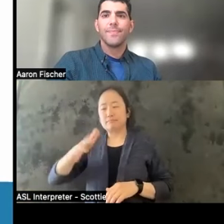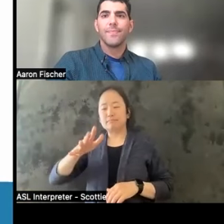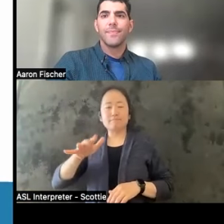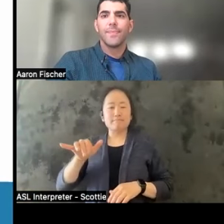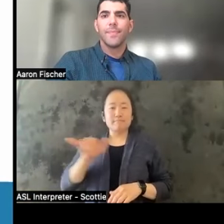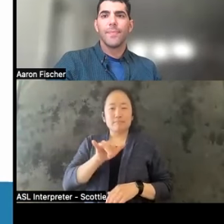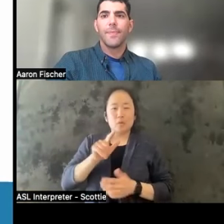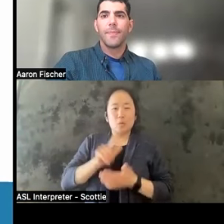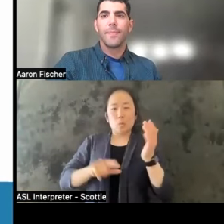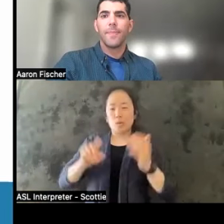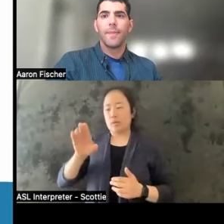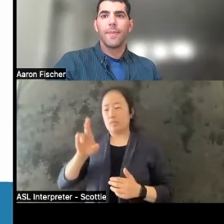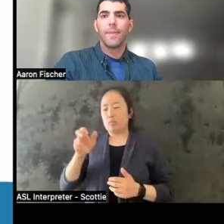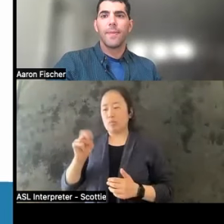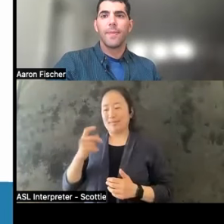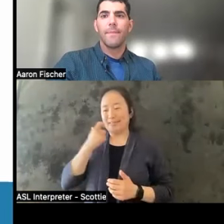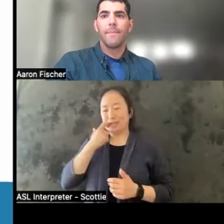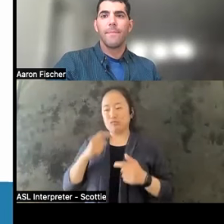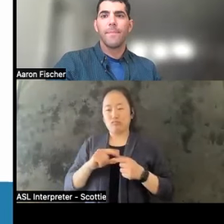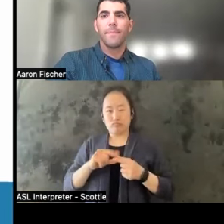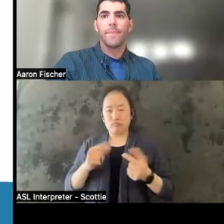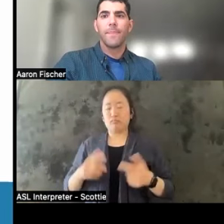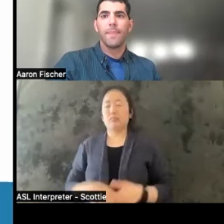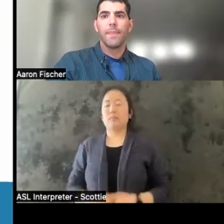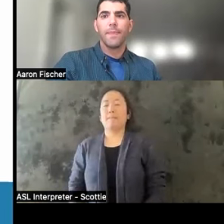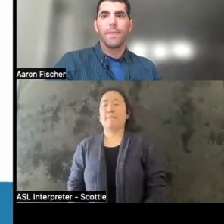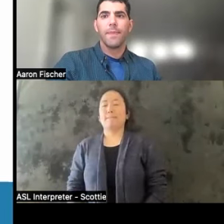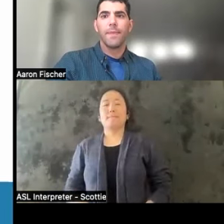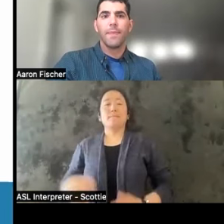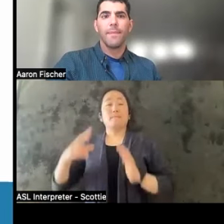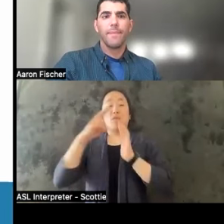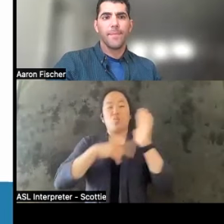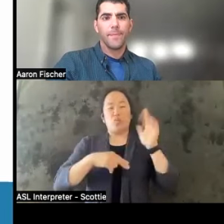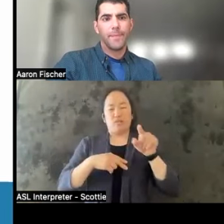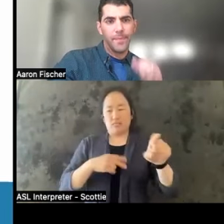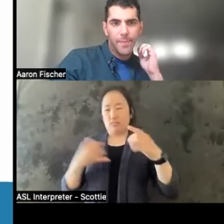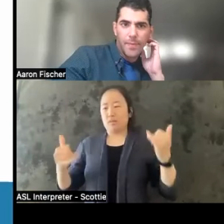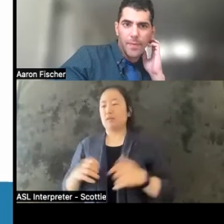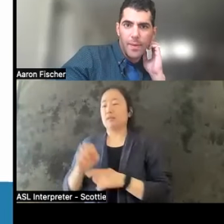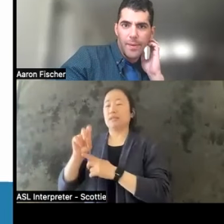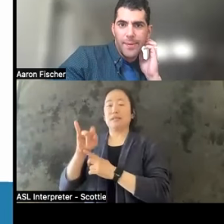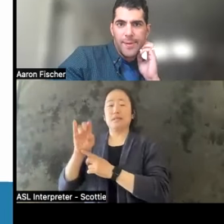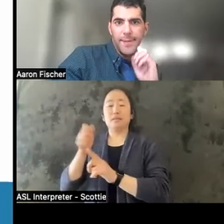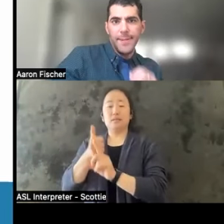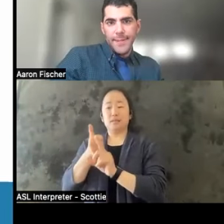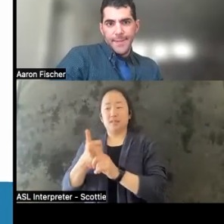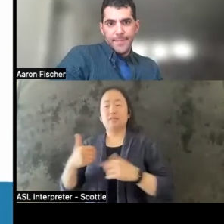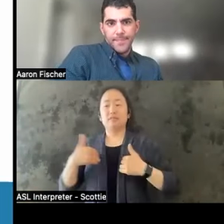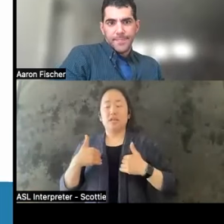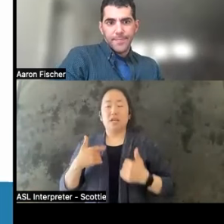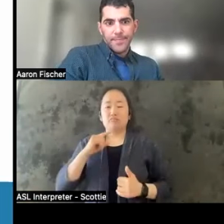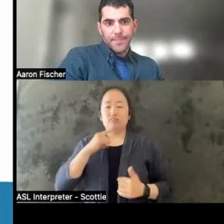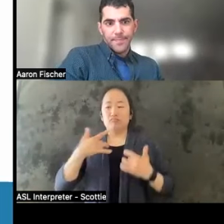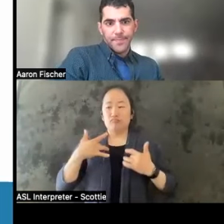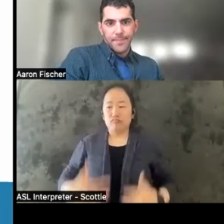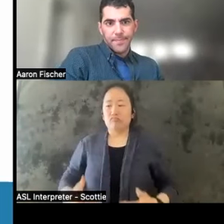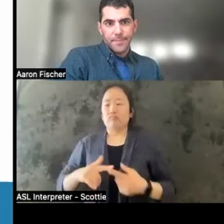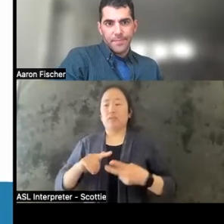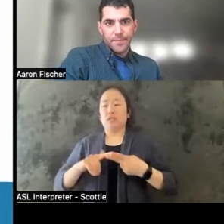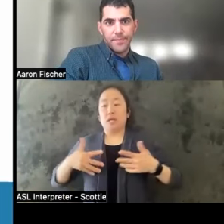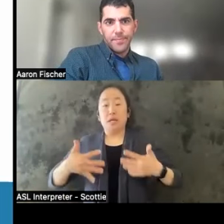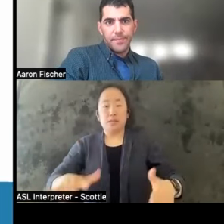just referring to as an example. Eddie lives with major depression and anxiety, as well as type 2 diabetes that